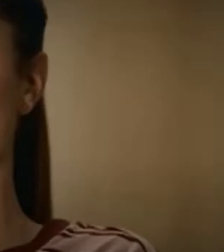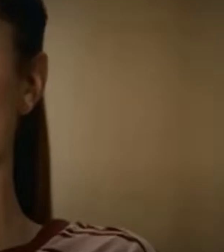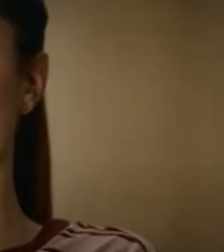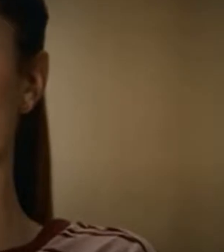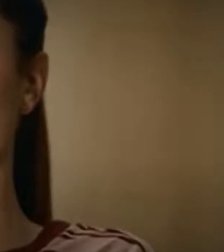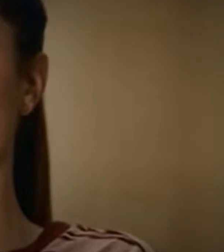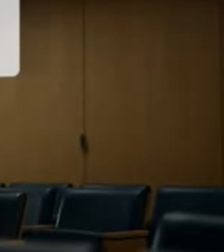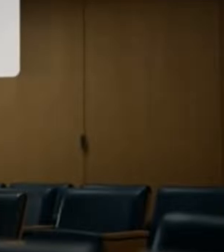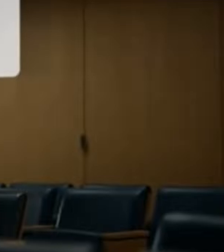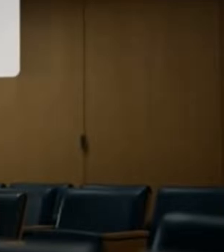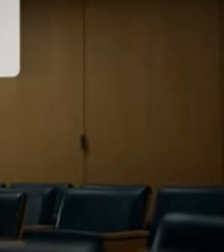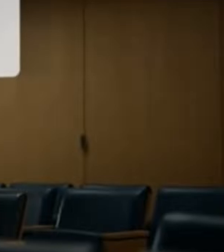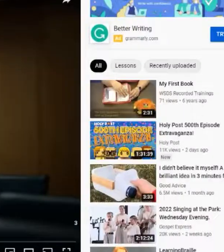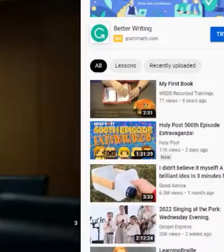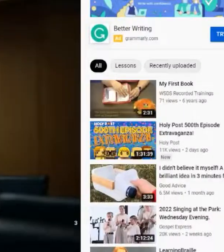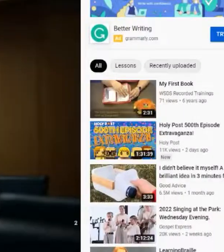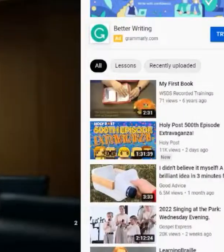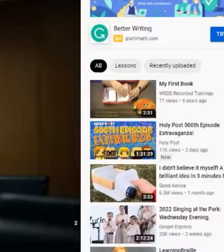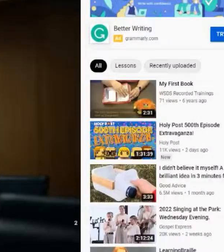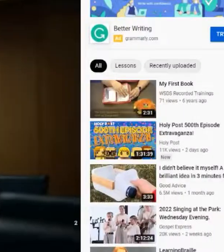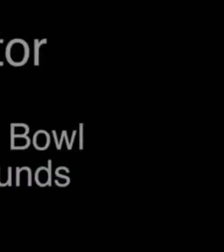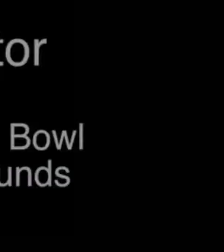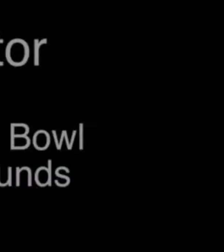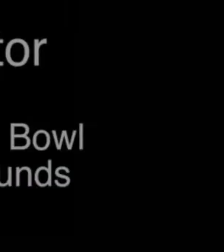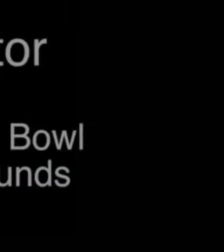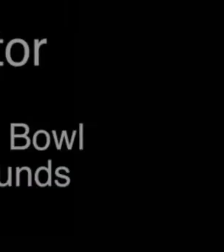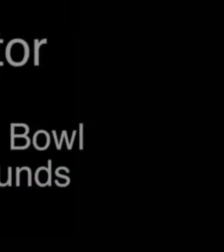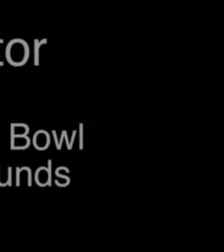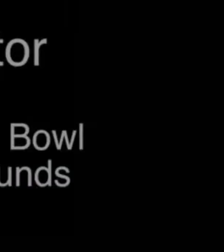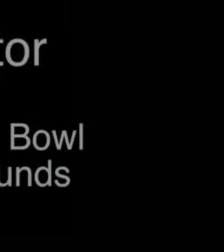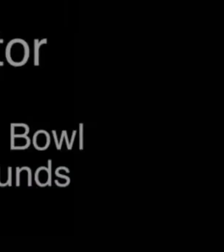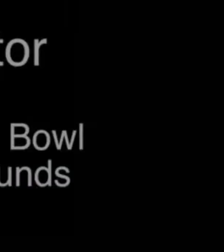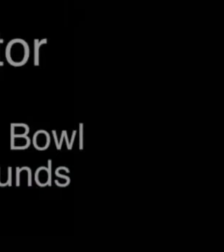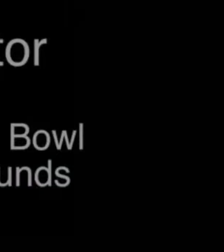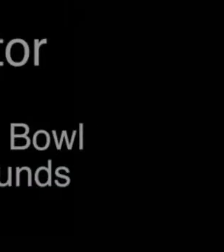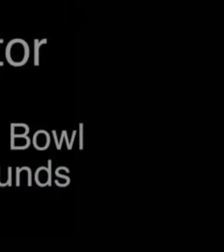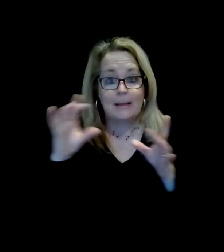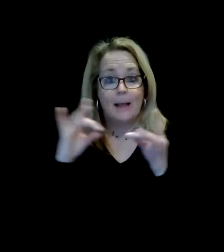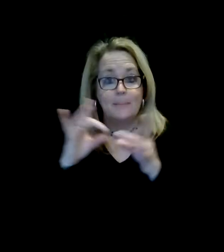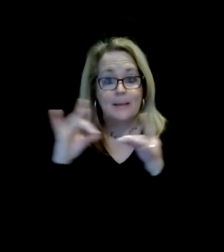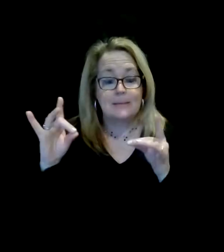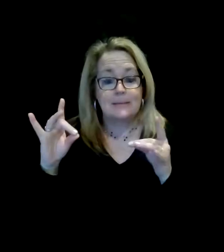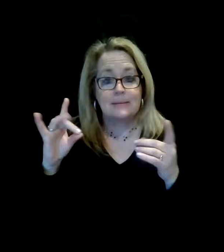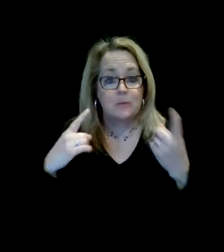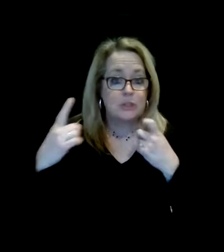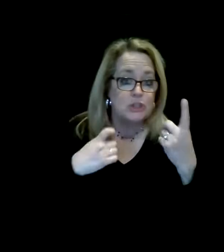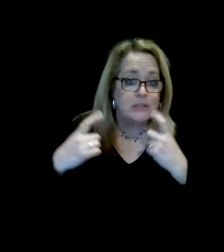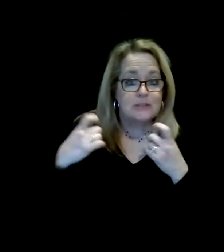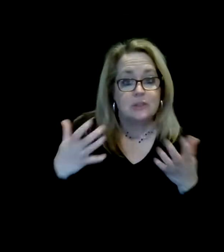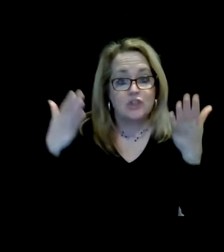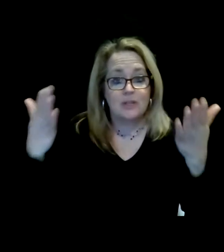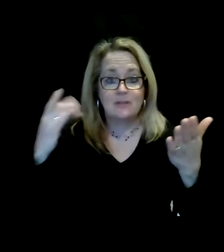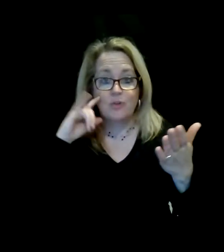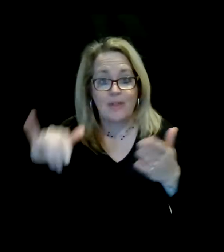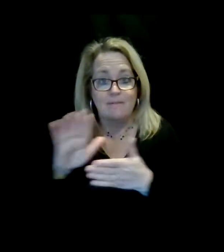Good grammar and spelling are important, but Okay, are there any comments or questions or suggestions for that one?